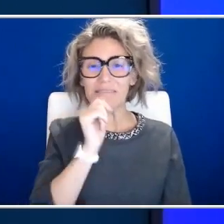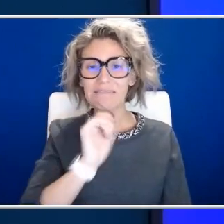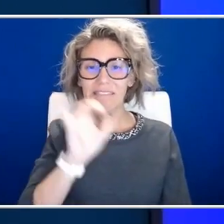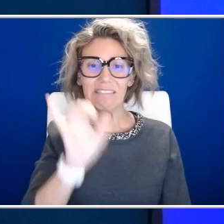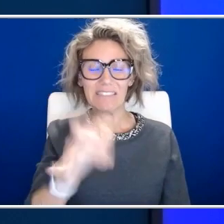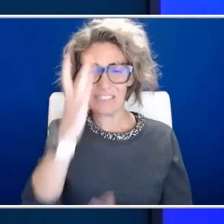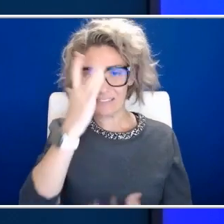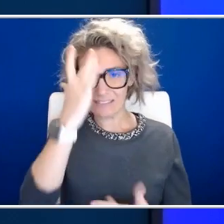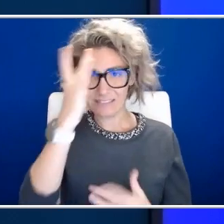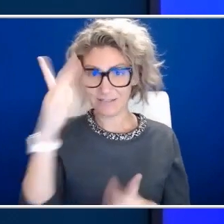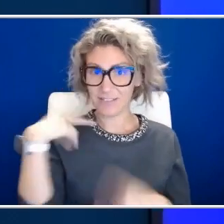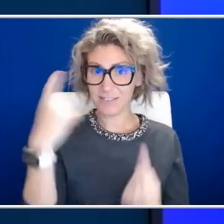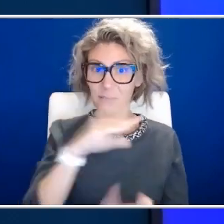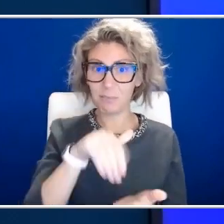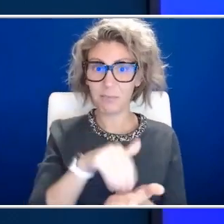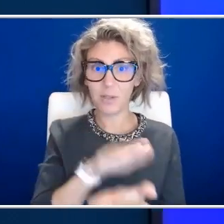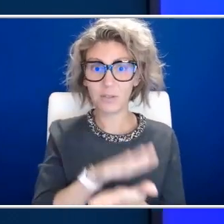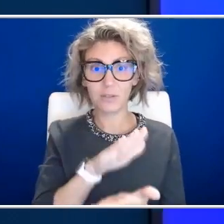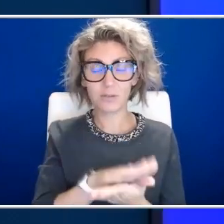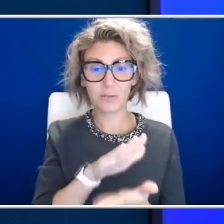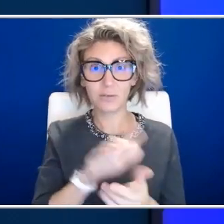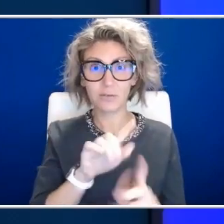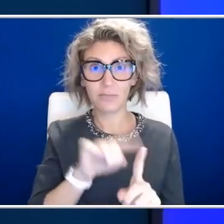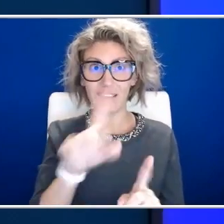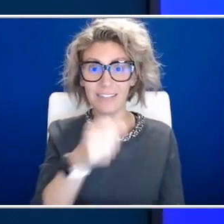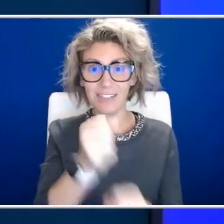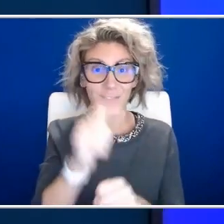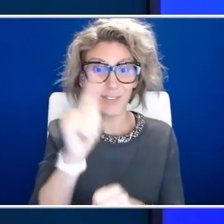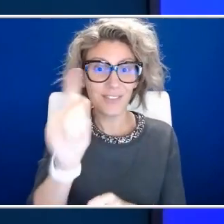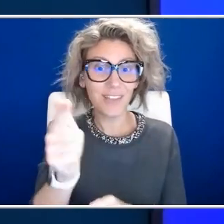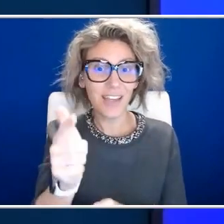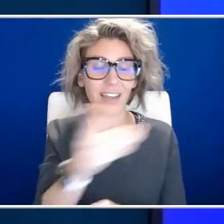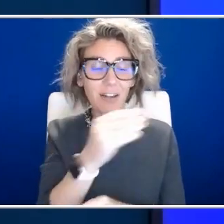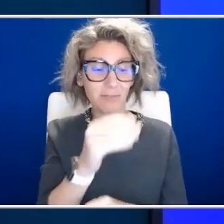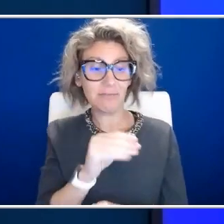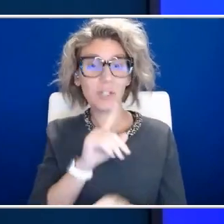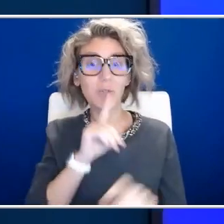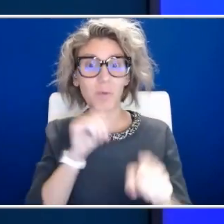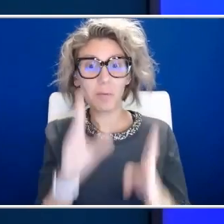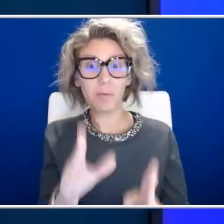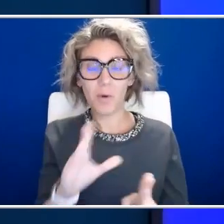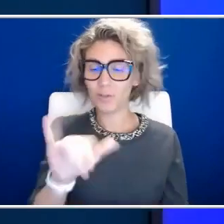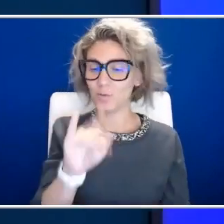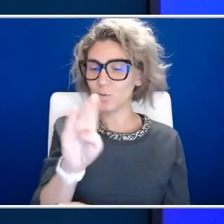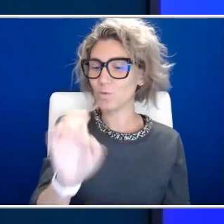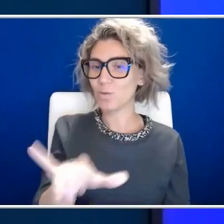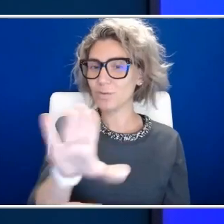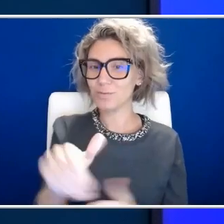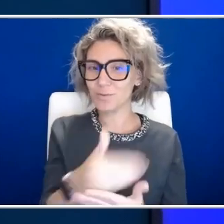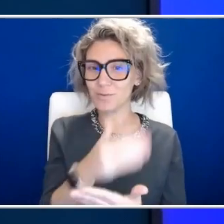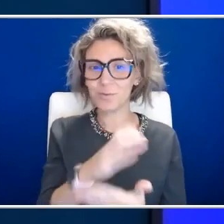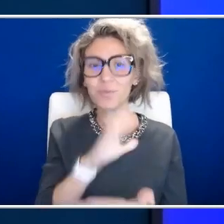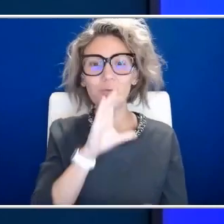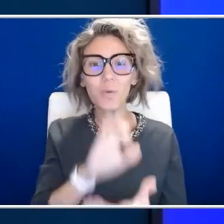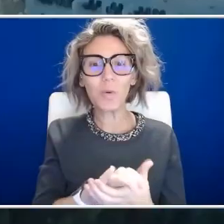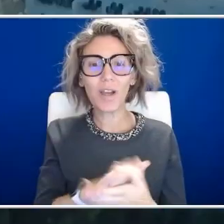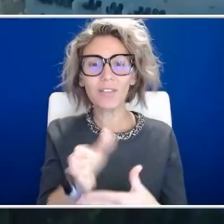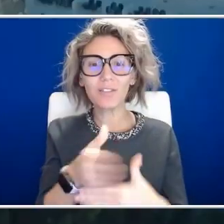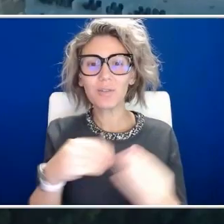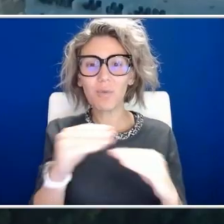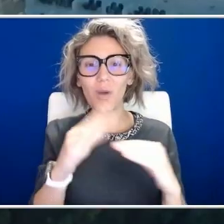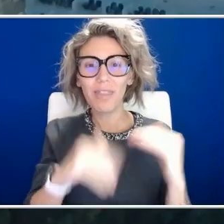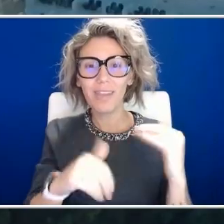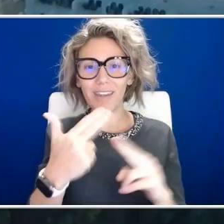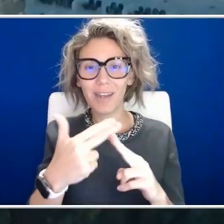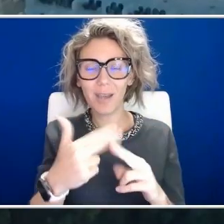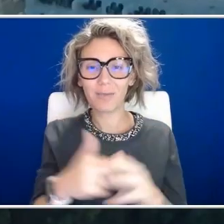forward years later, and reporter Janine Kiesling shares how Joey and his new wife share way more than just a name.